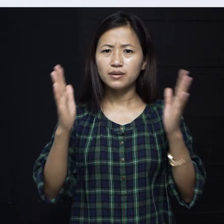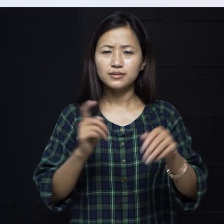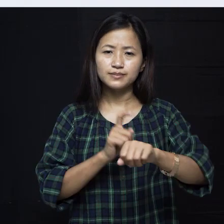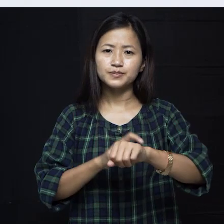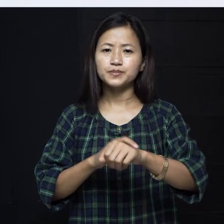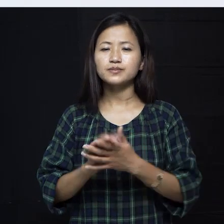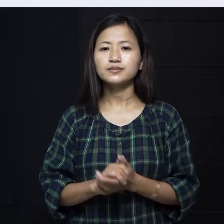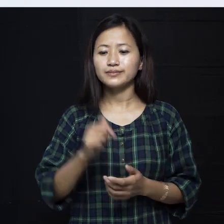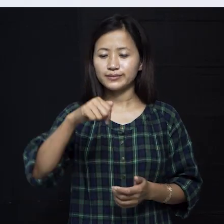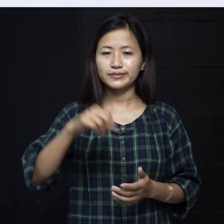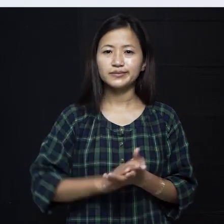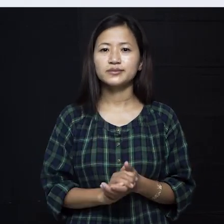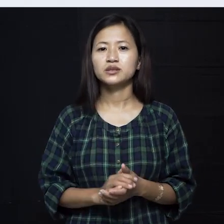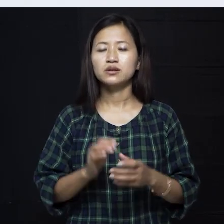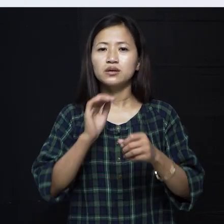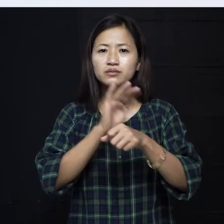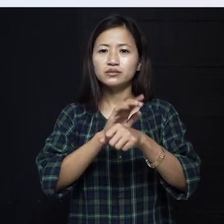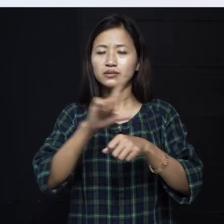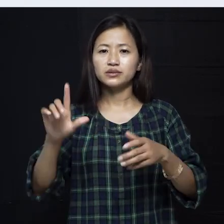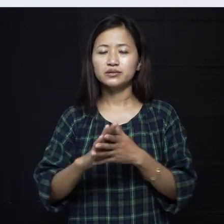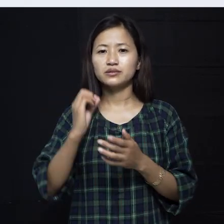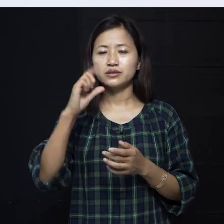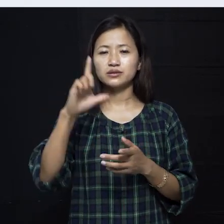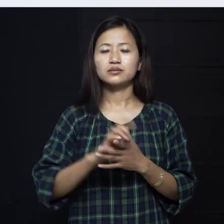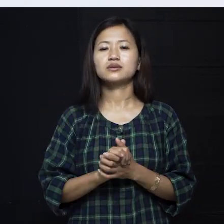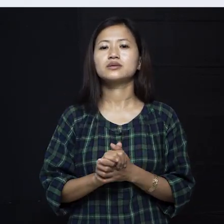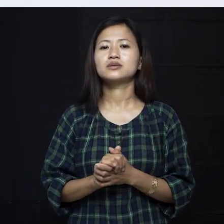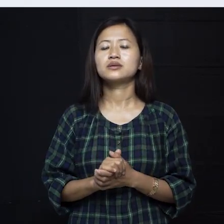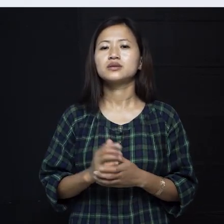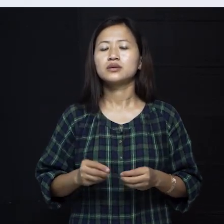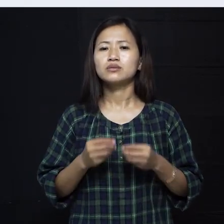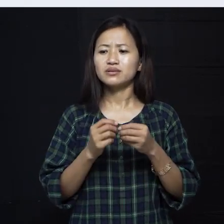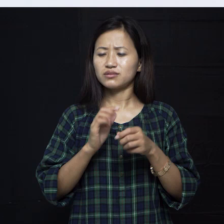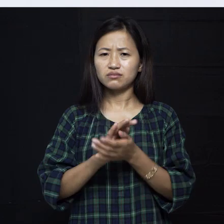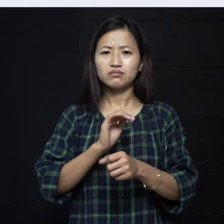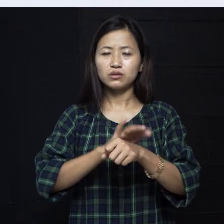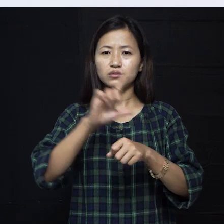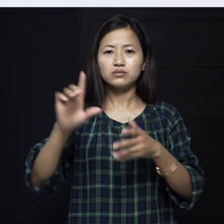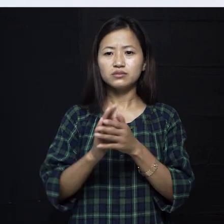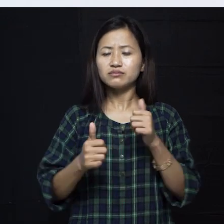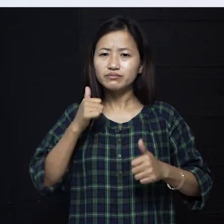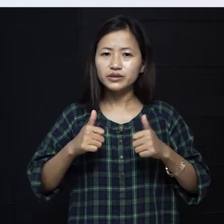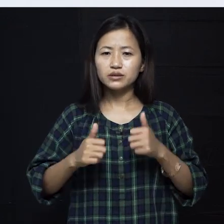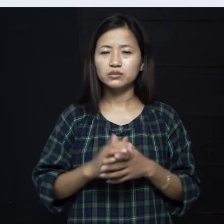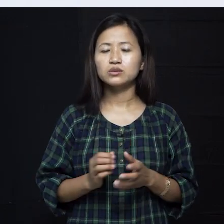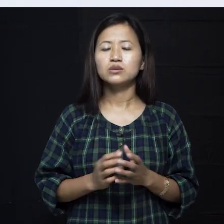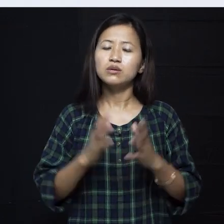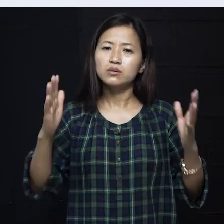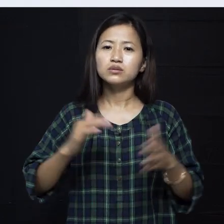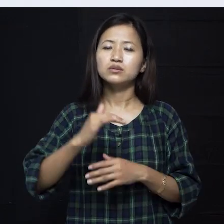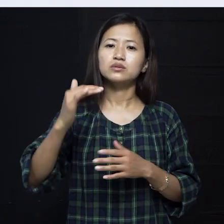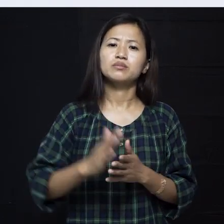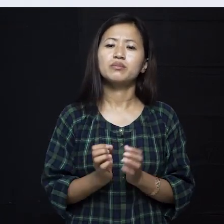across, because right now we are having online classes, we are having giving online exam and so on. And I've noticed, many